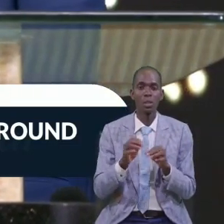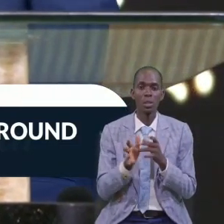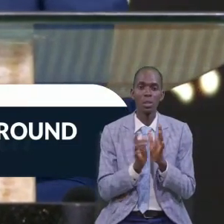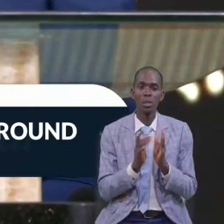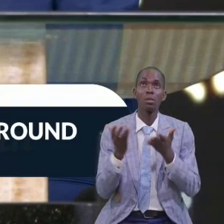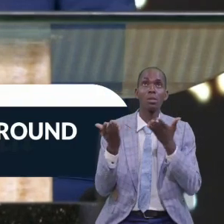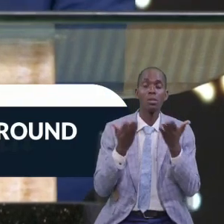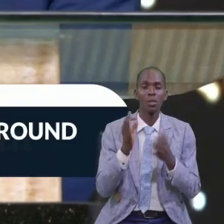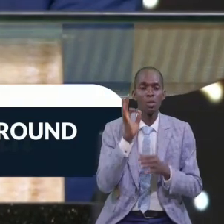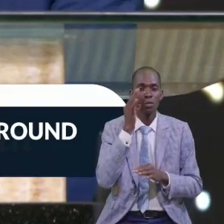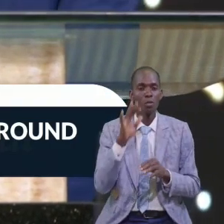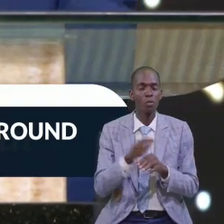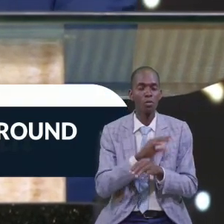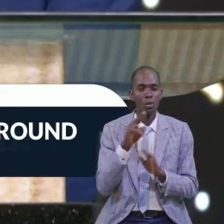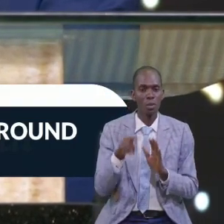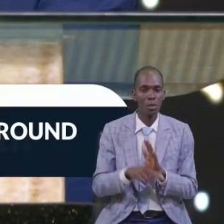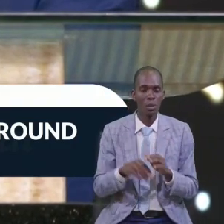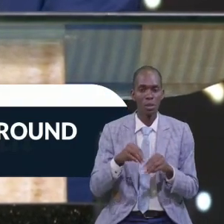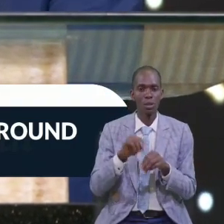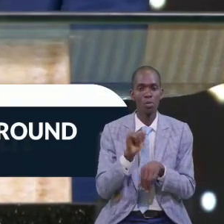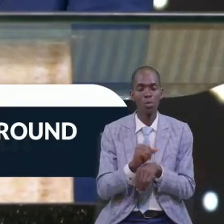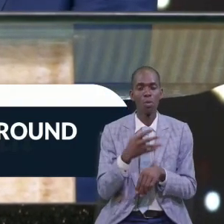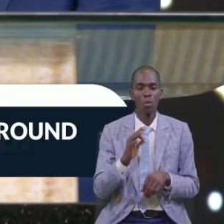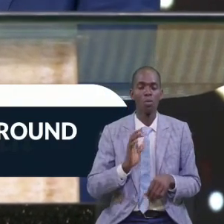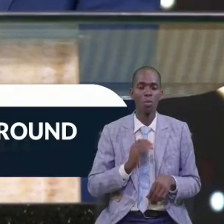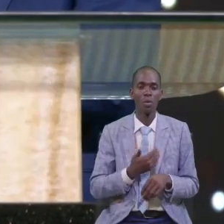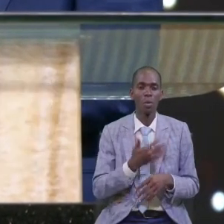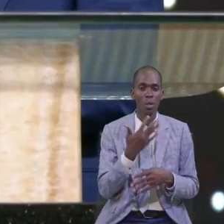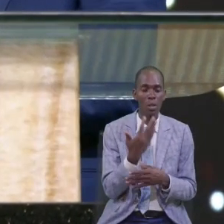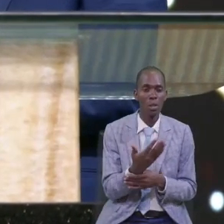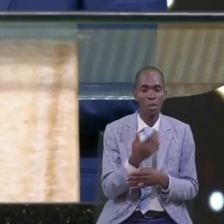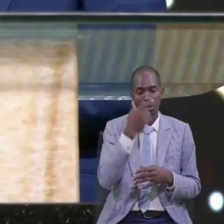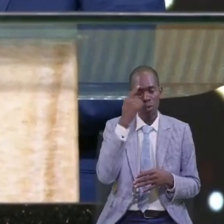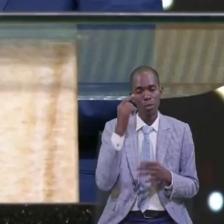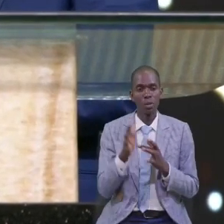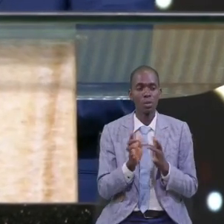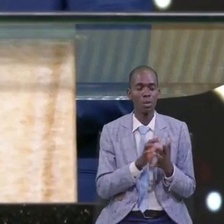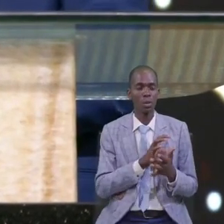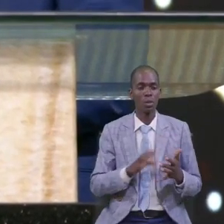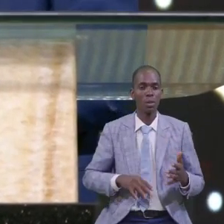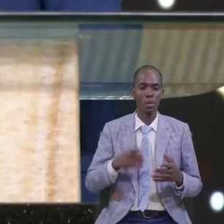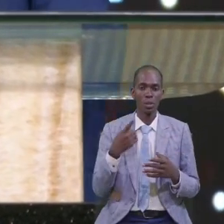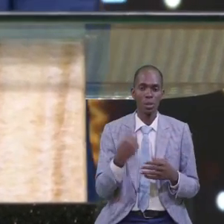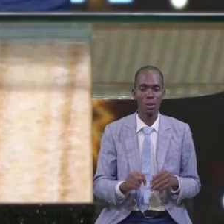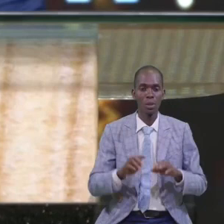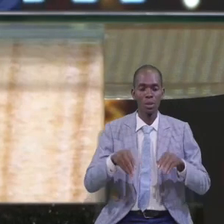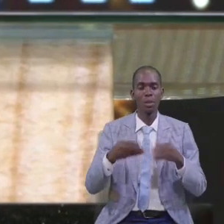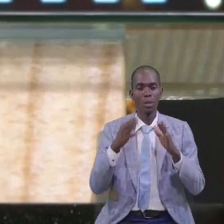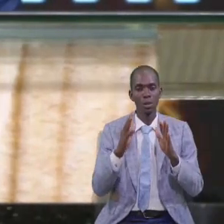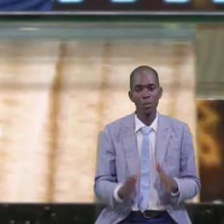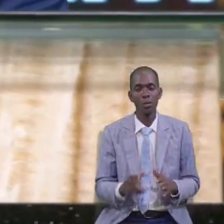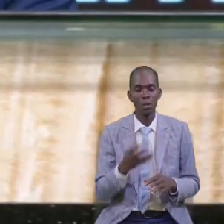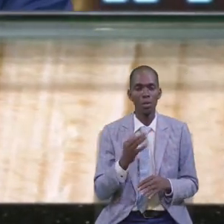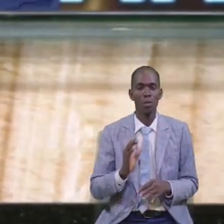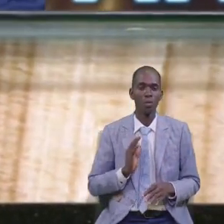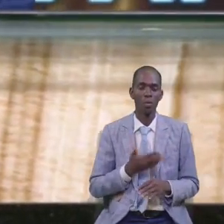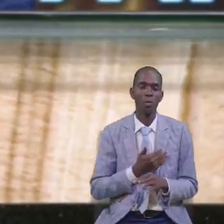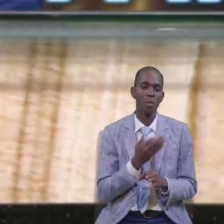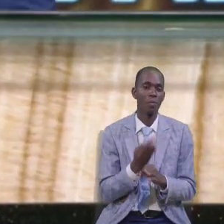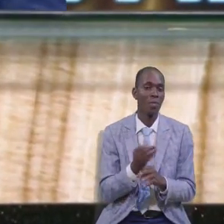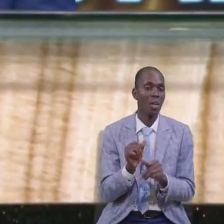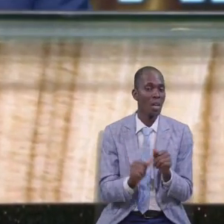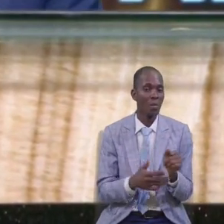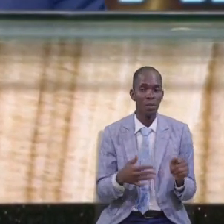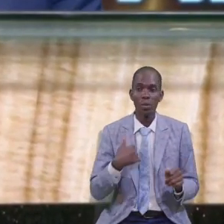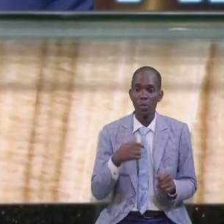of our hand, will demand faith in Christ, the author and the finisher of our faith. Everything we need from the